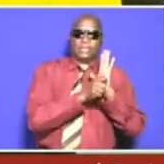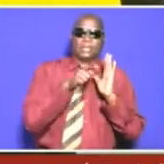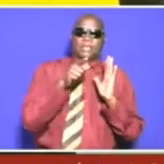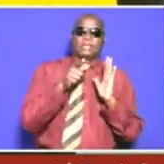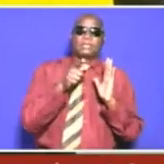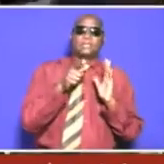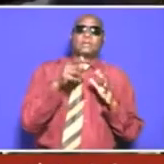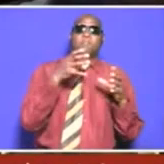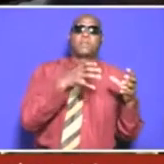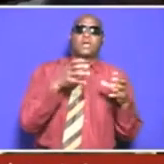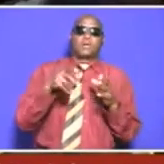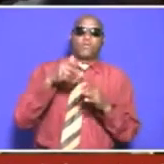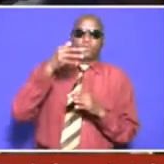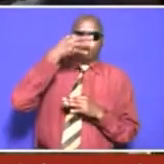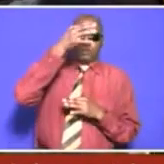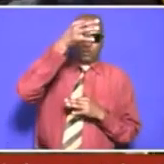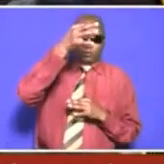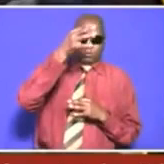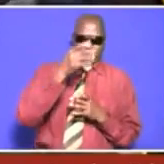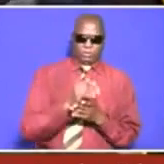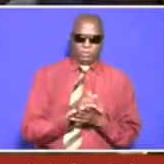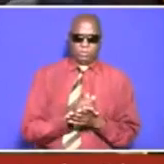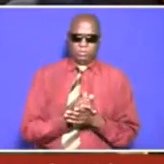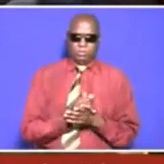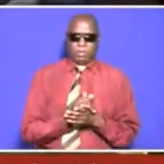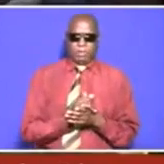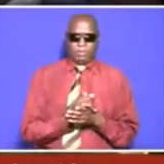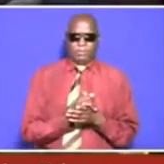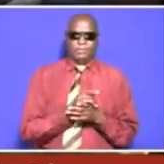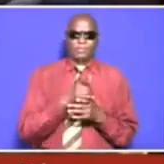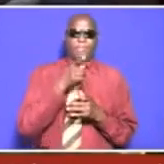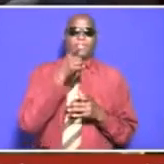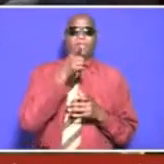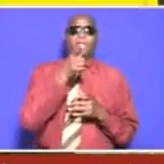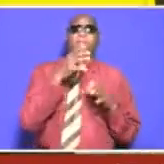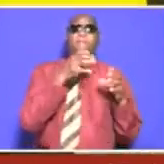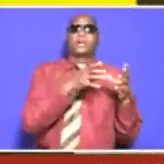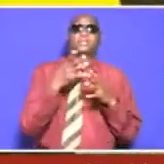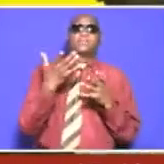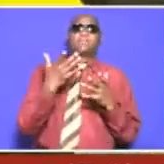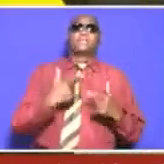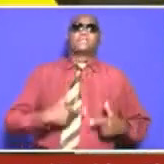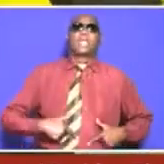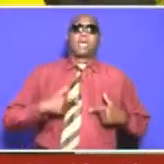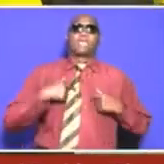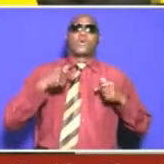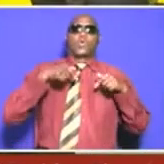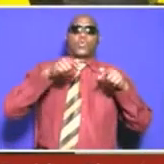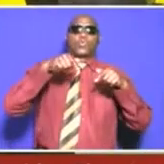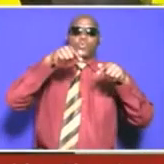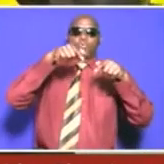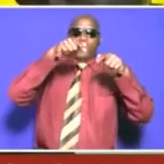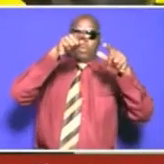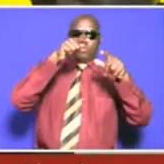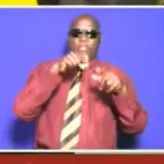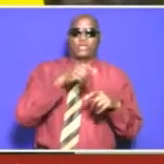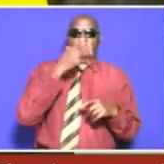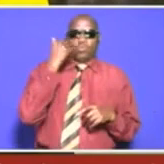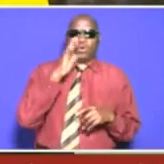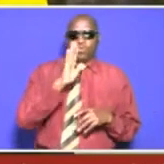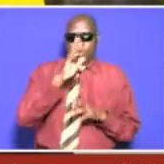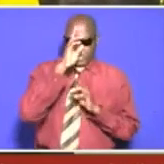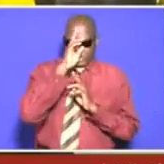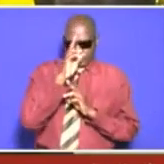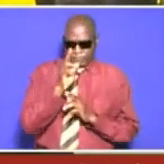future, the party that must live for generations to come. And that is why, Your Excellency,